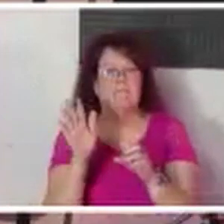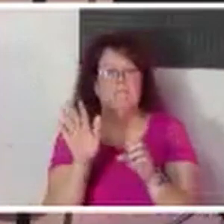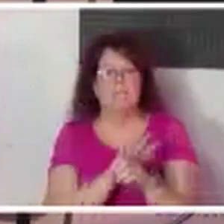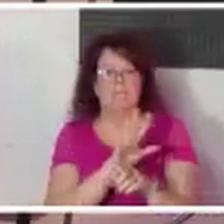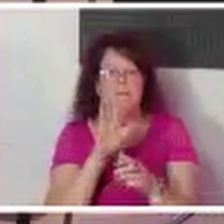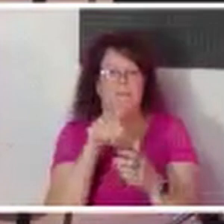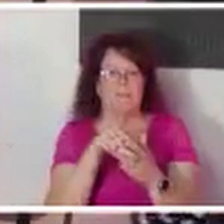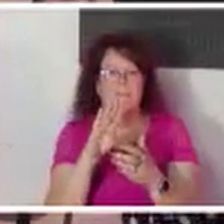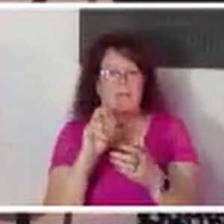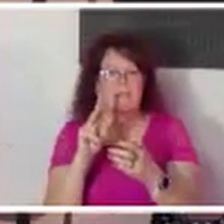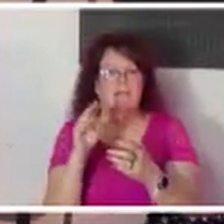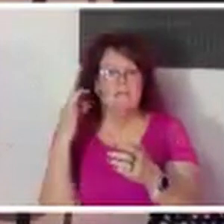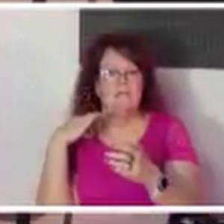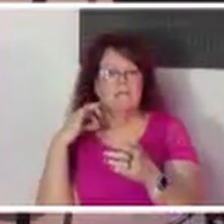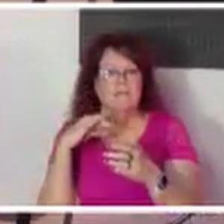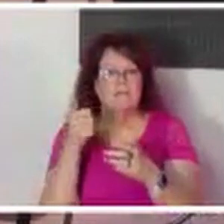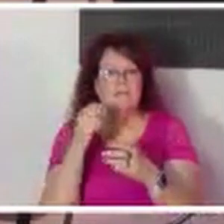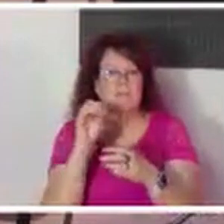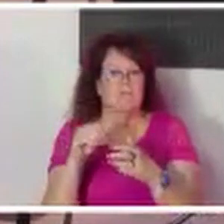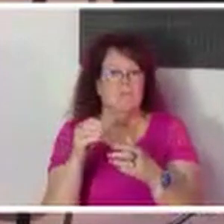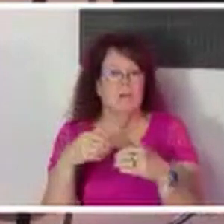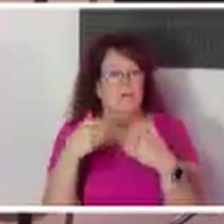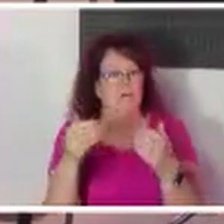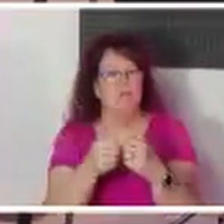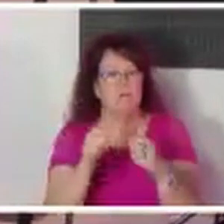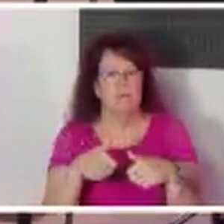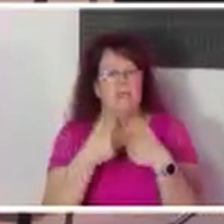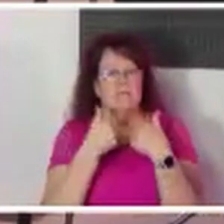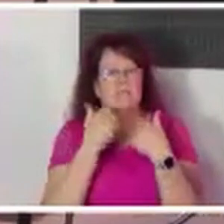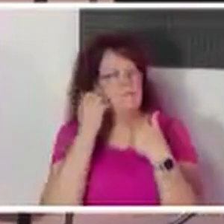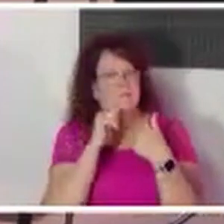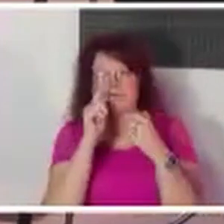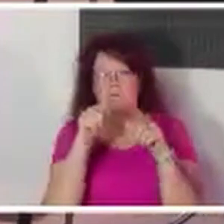10%. We all move on with our lives. If you don't go to